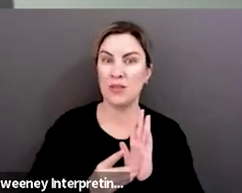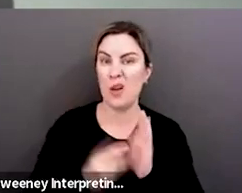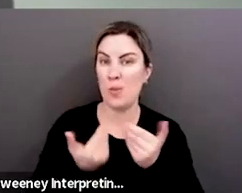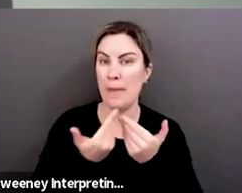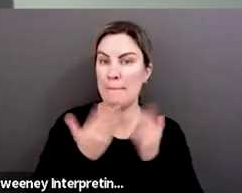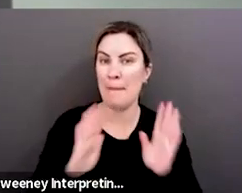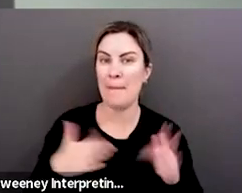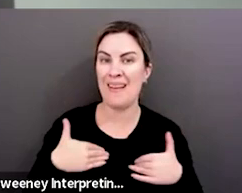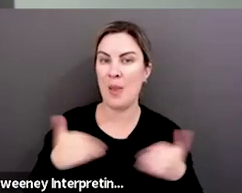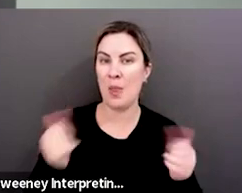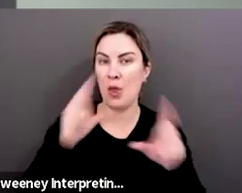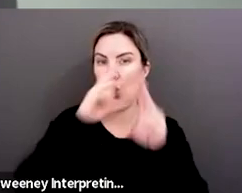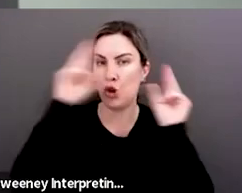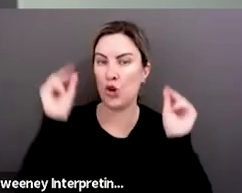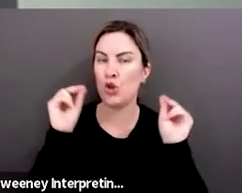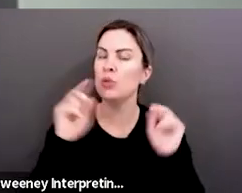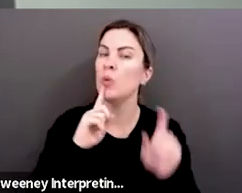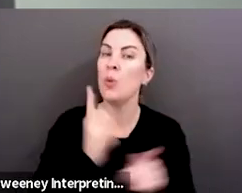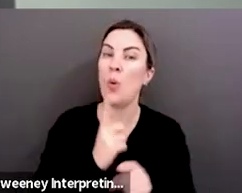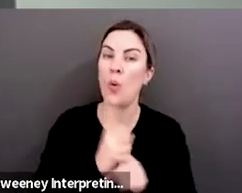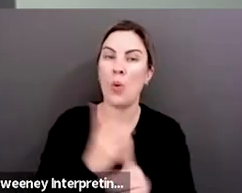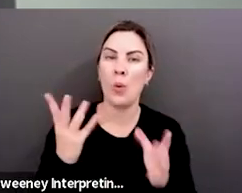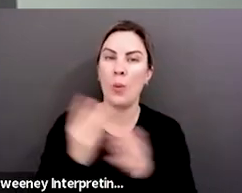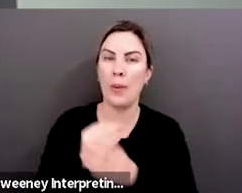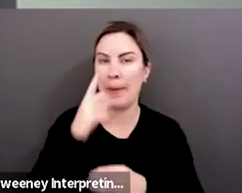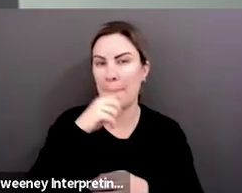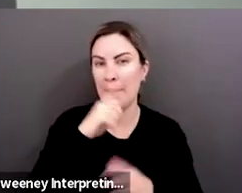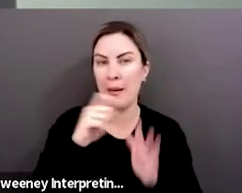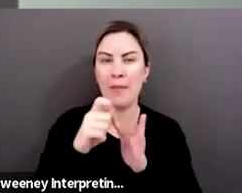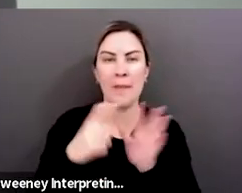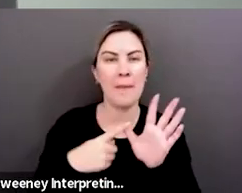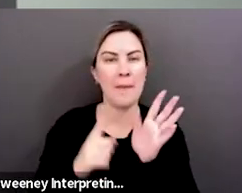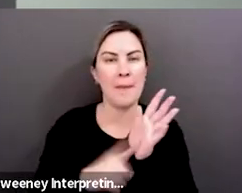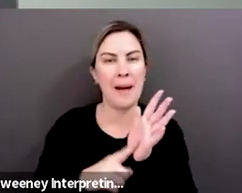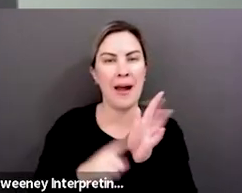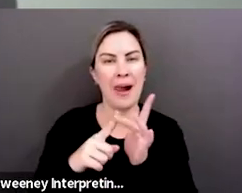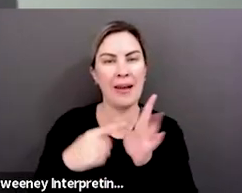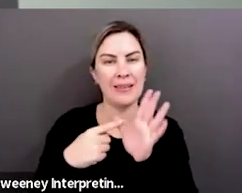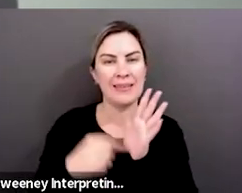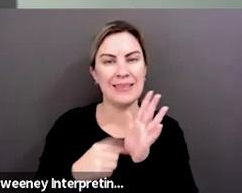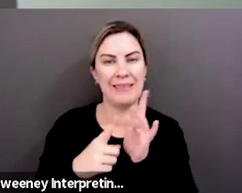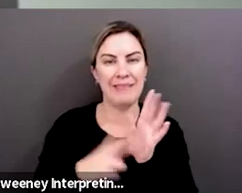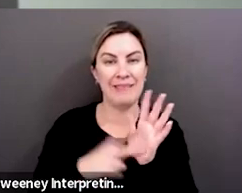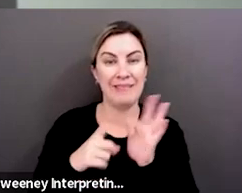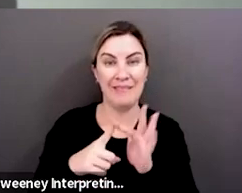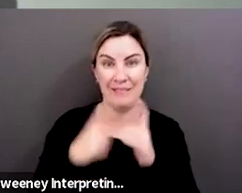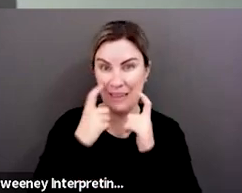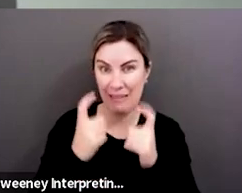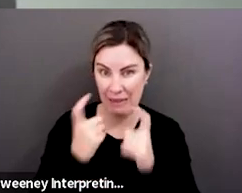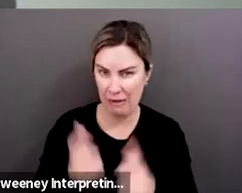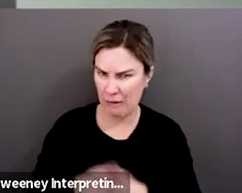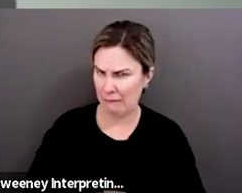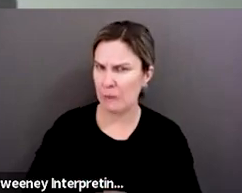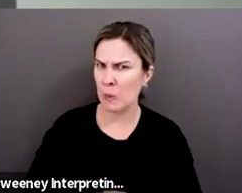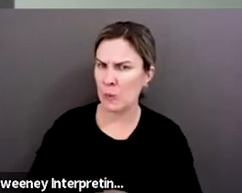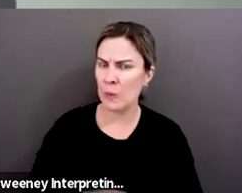with people in palliative care. Stop and think about that for a minute. A little bit hard for these nurses to think about initiating